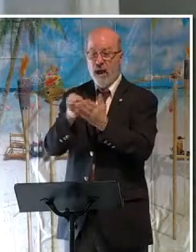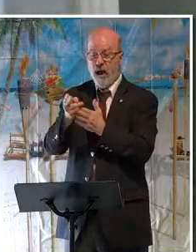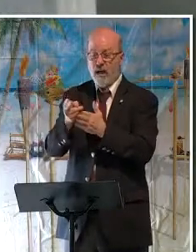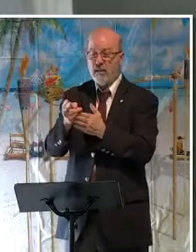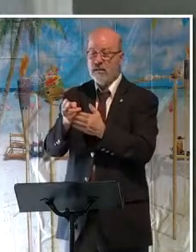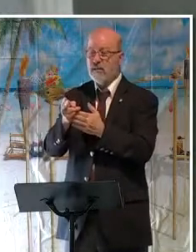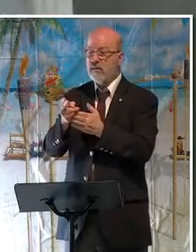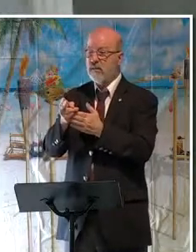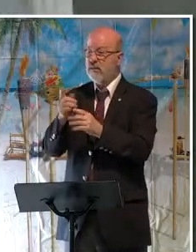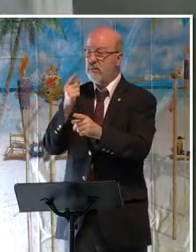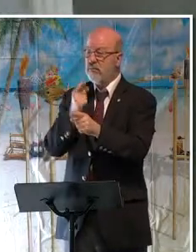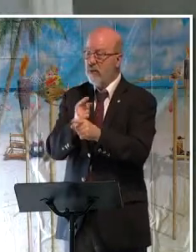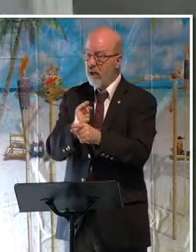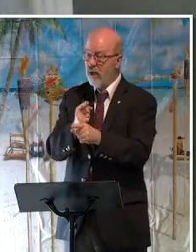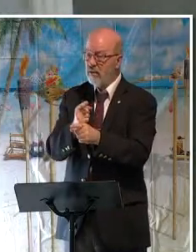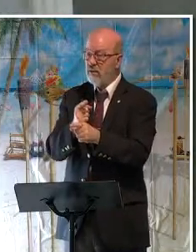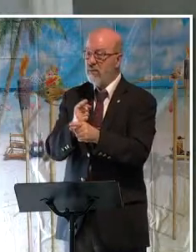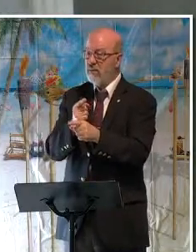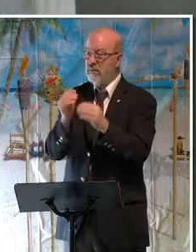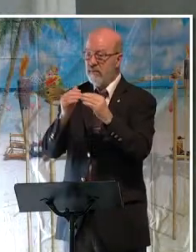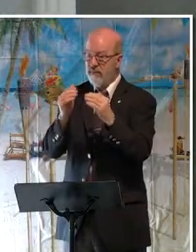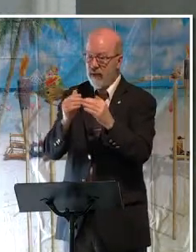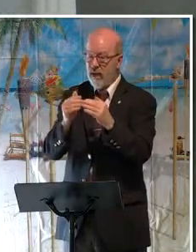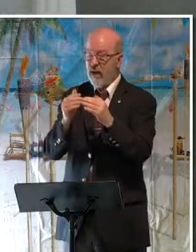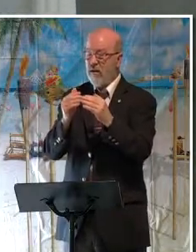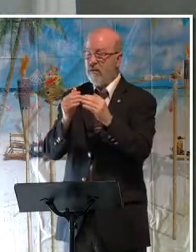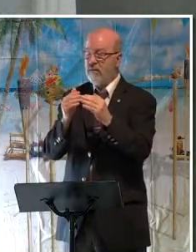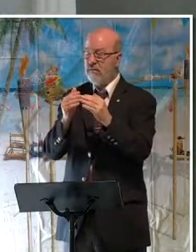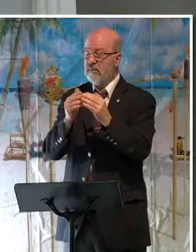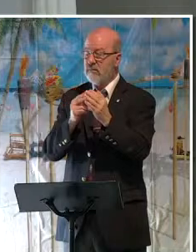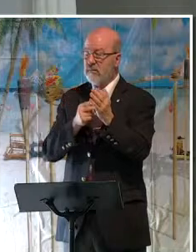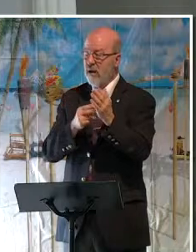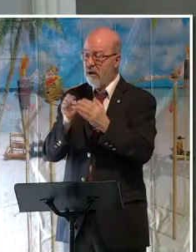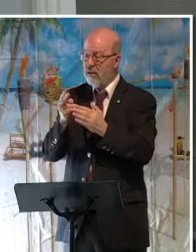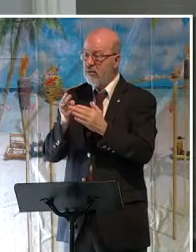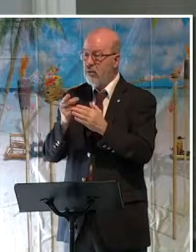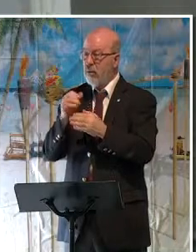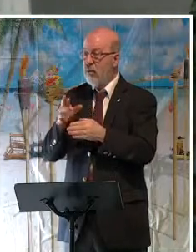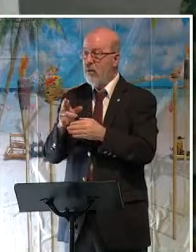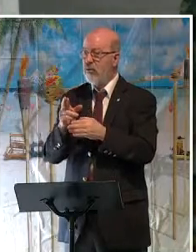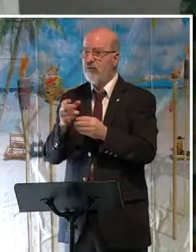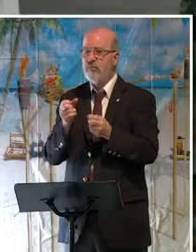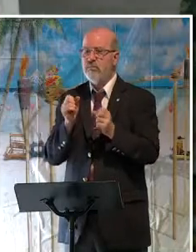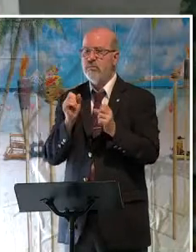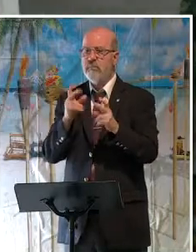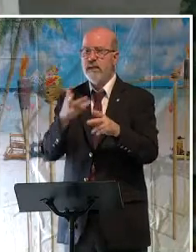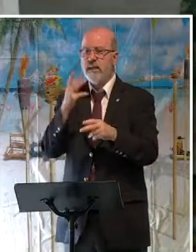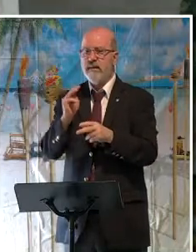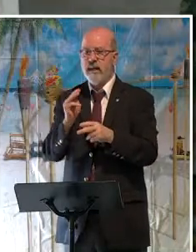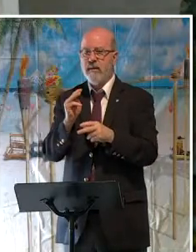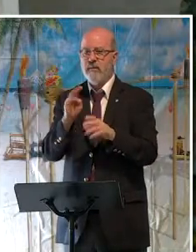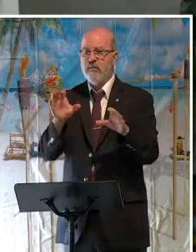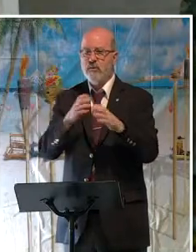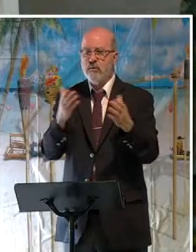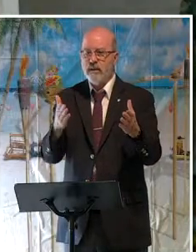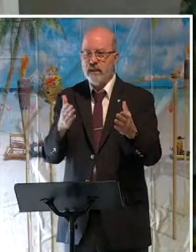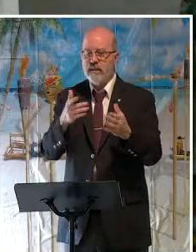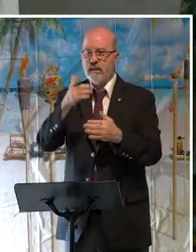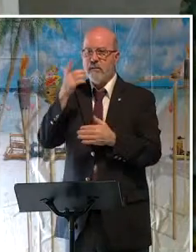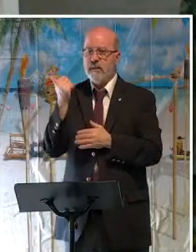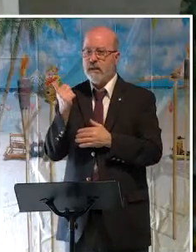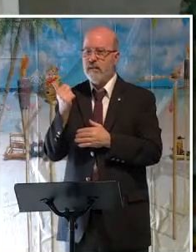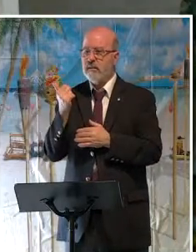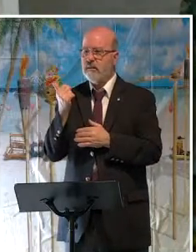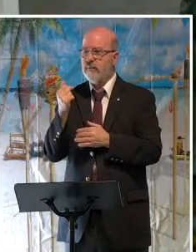to be truthful, to be right, to be fair, to be honest? Or are you allowing them to do things